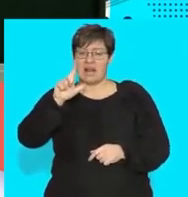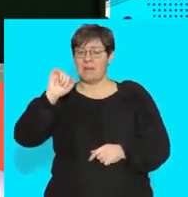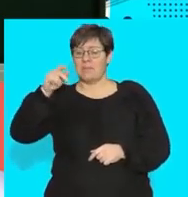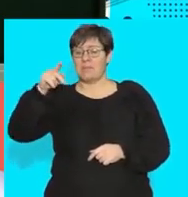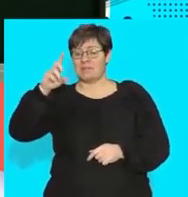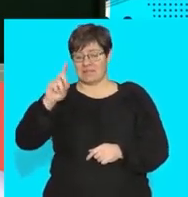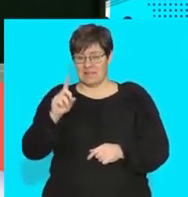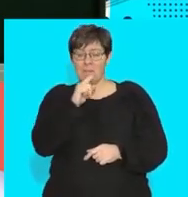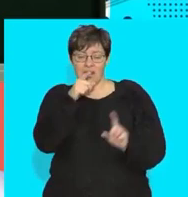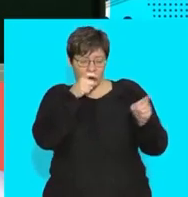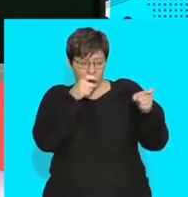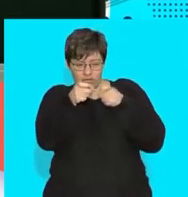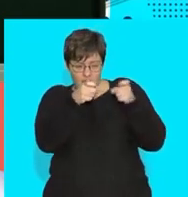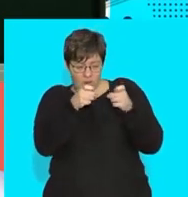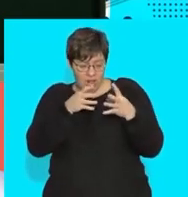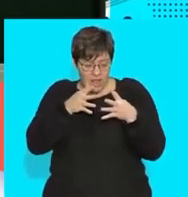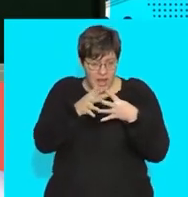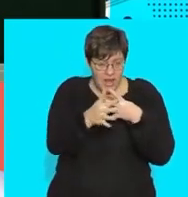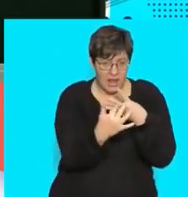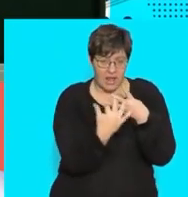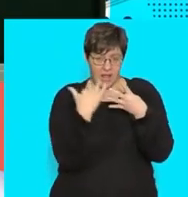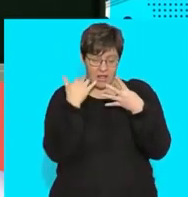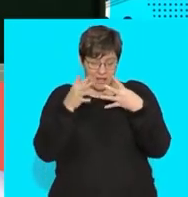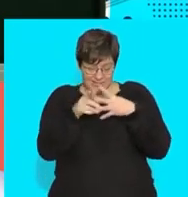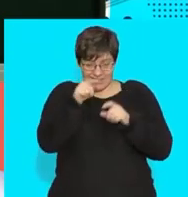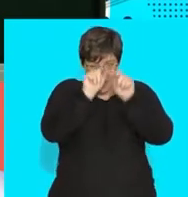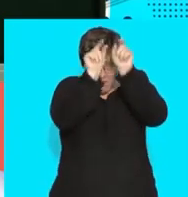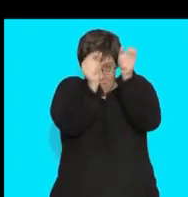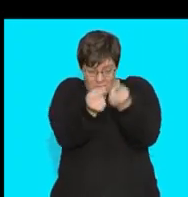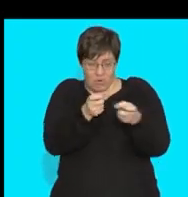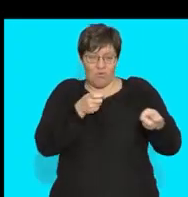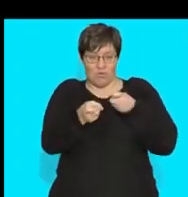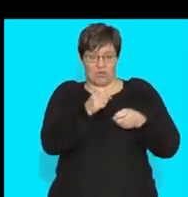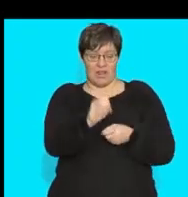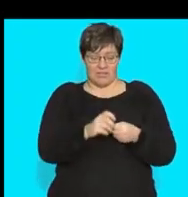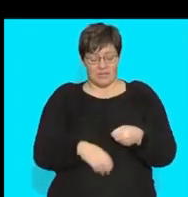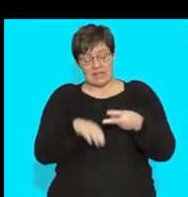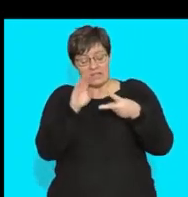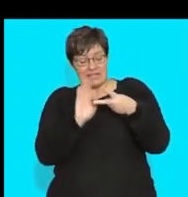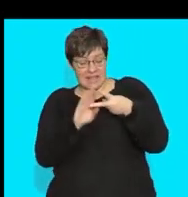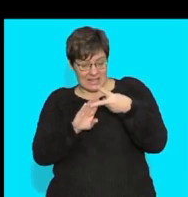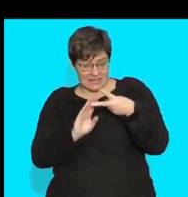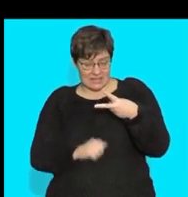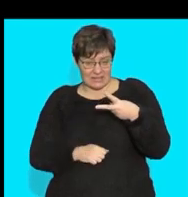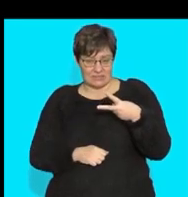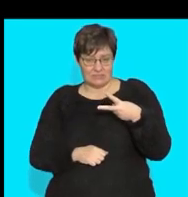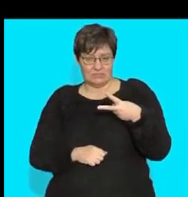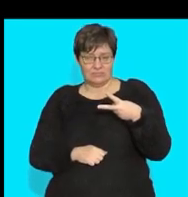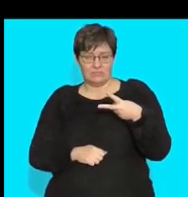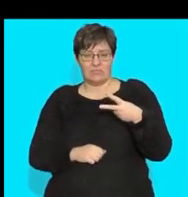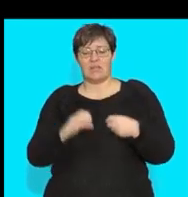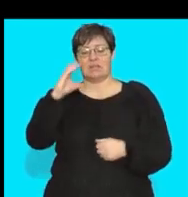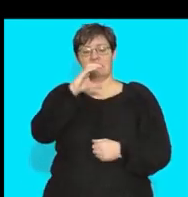fluid, and it controls what comes in and out of the cell. The second thing we looked at was this concept